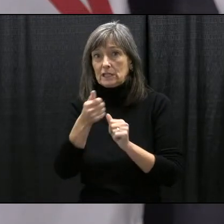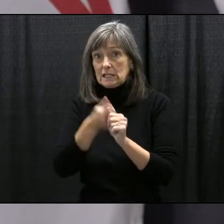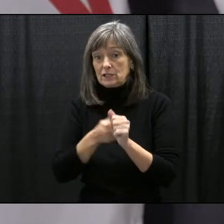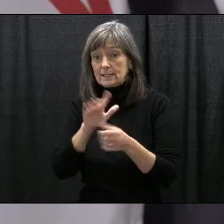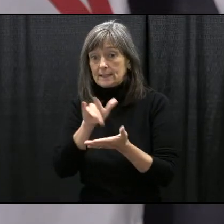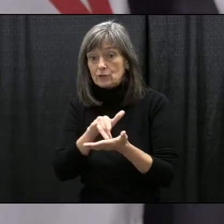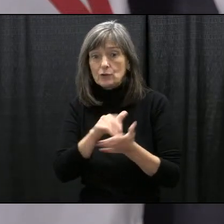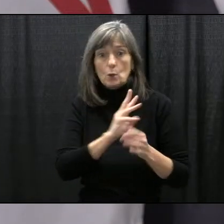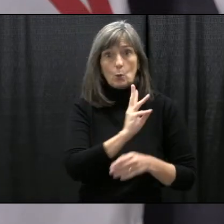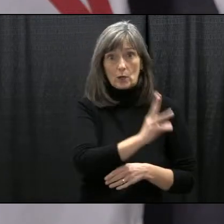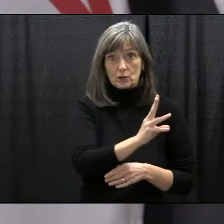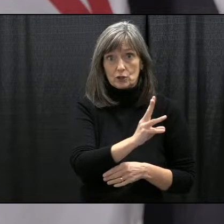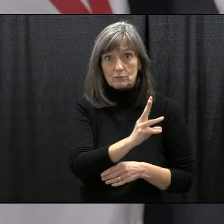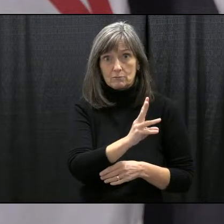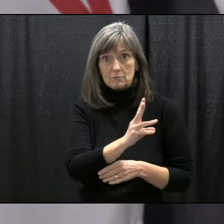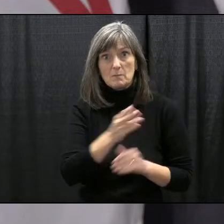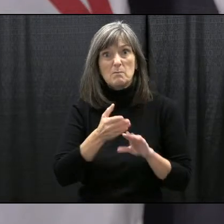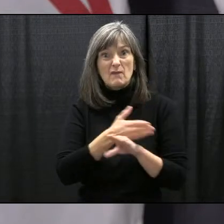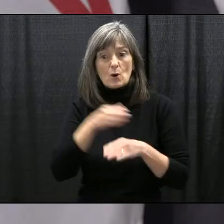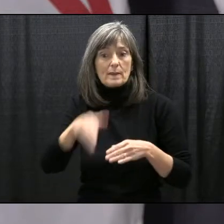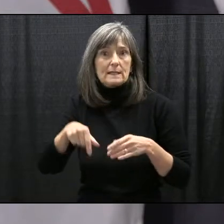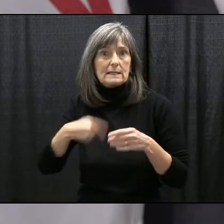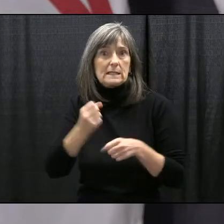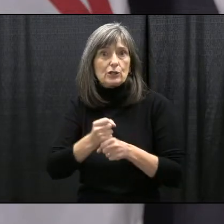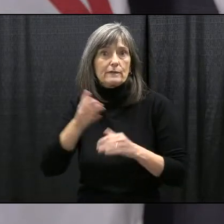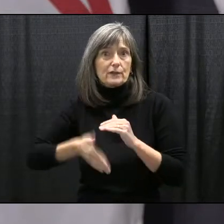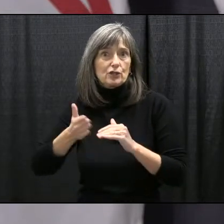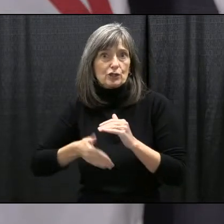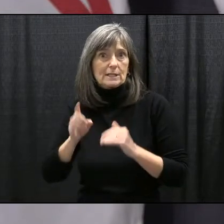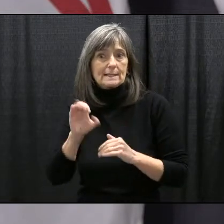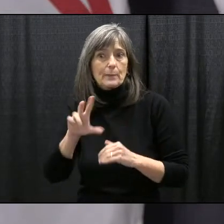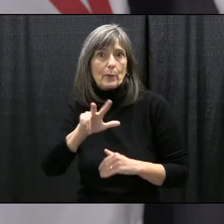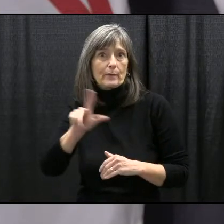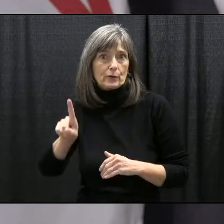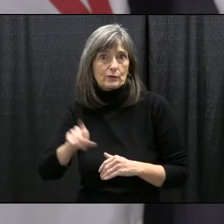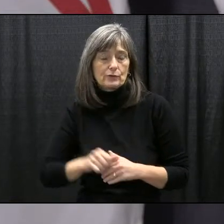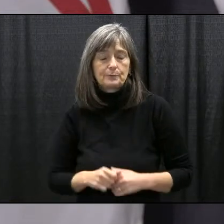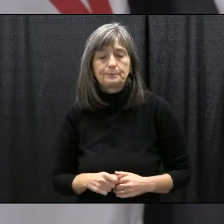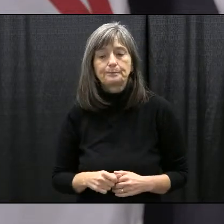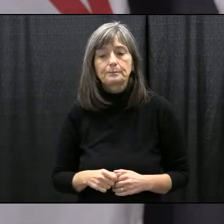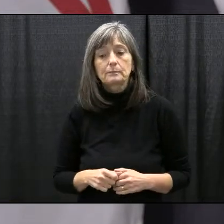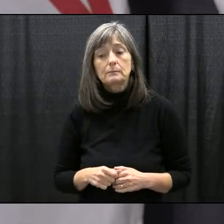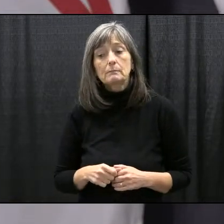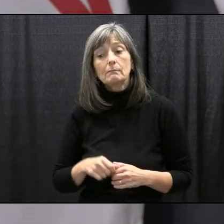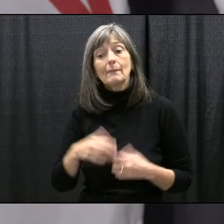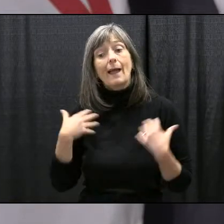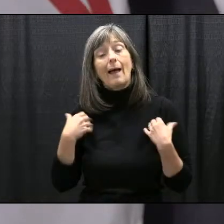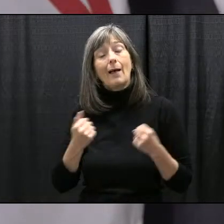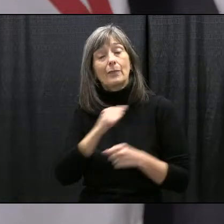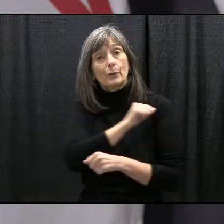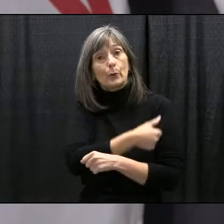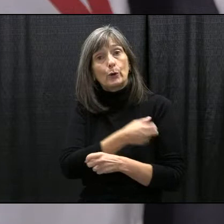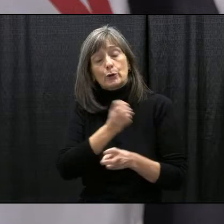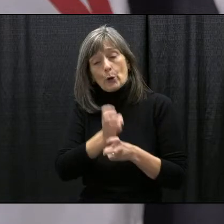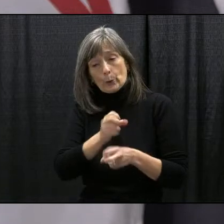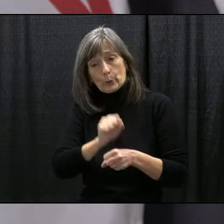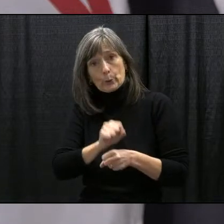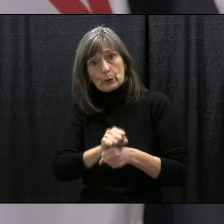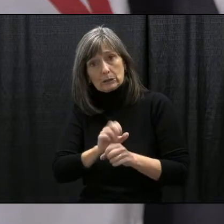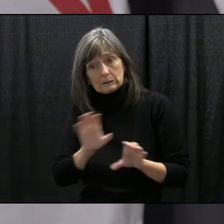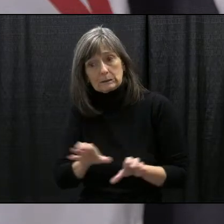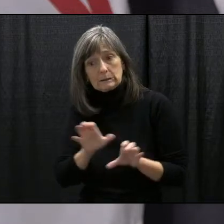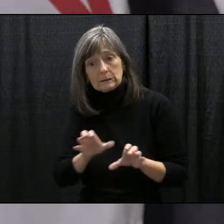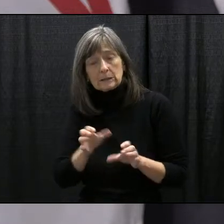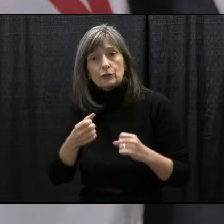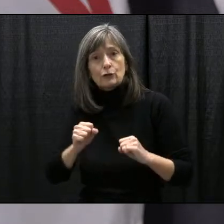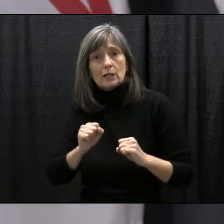the end of this fiscal year. The regional health authorities are working hard and diligently to achieve